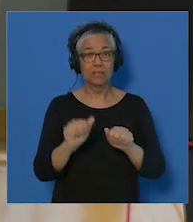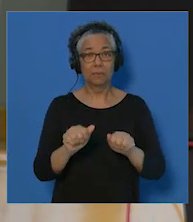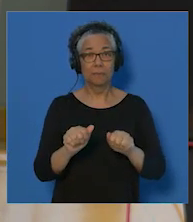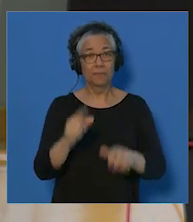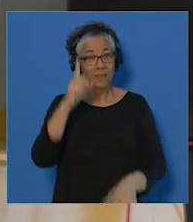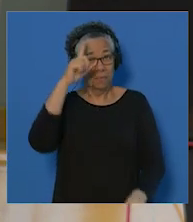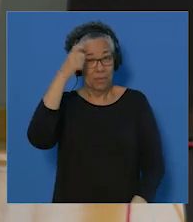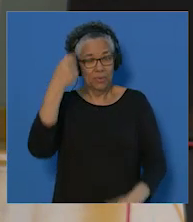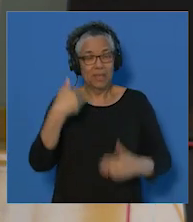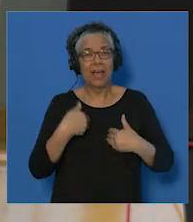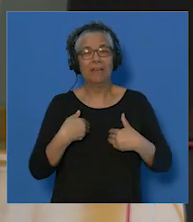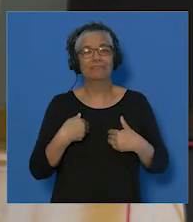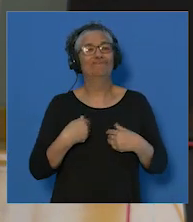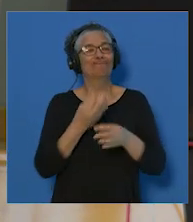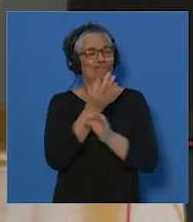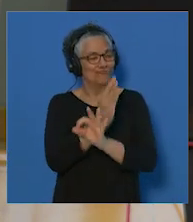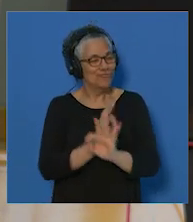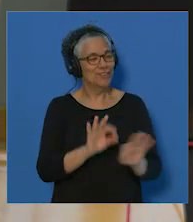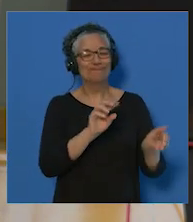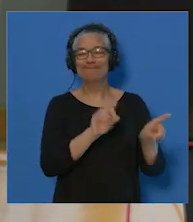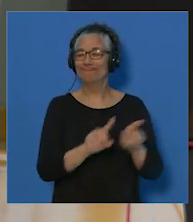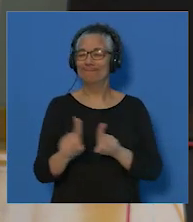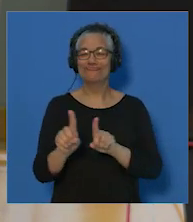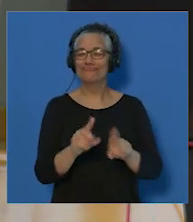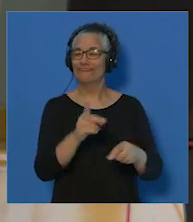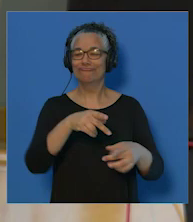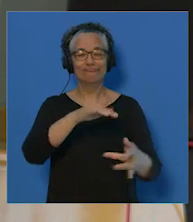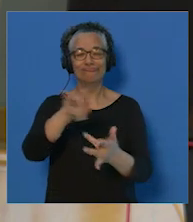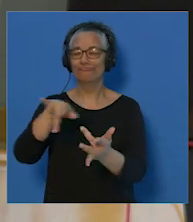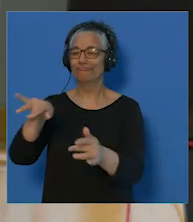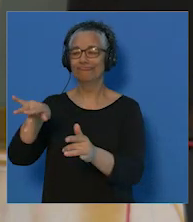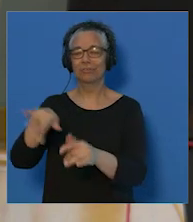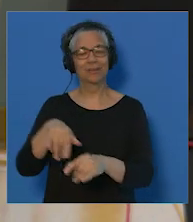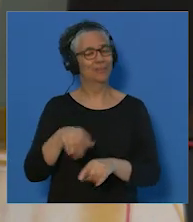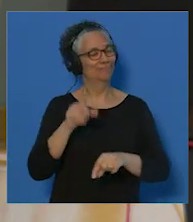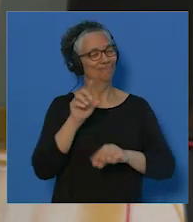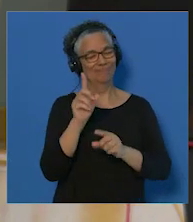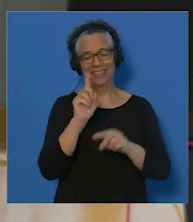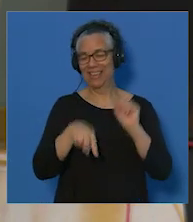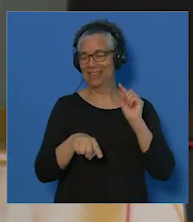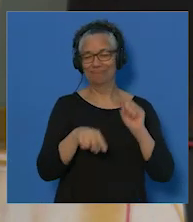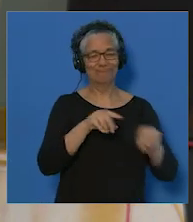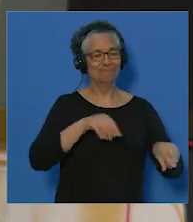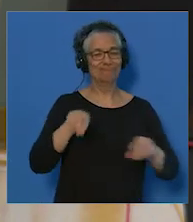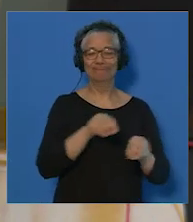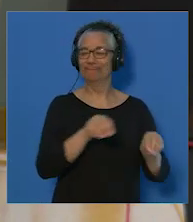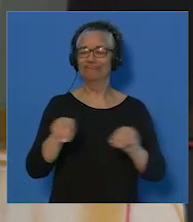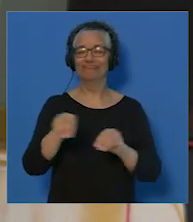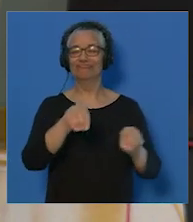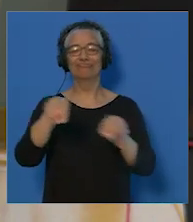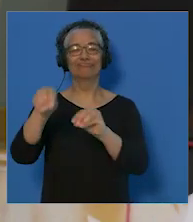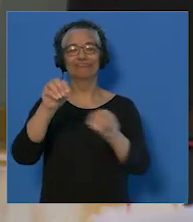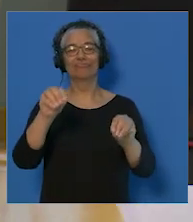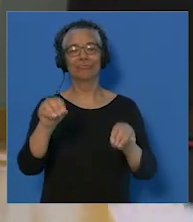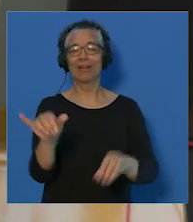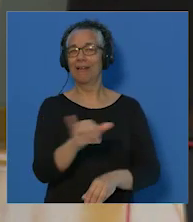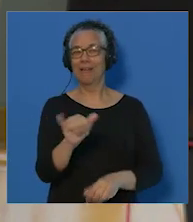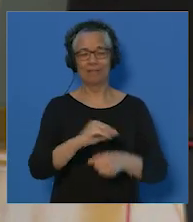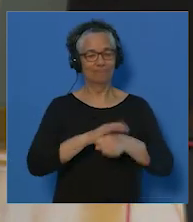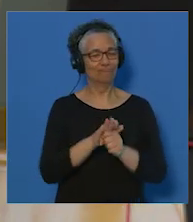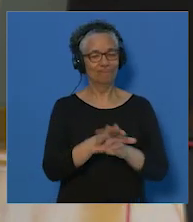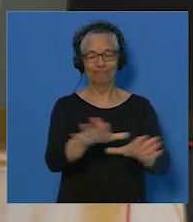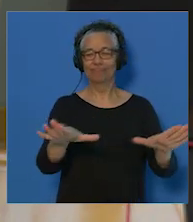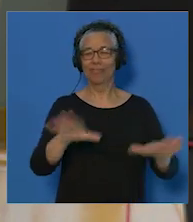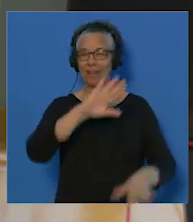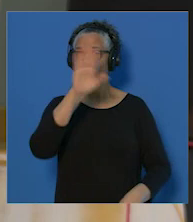we have more freedom of movement now does not mean that we can move freely as if COVID-19 did not ever